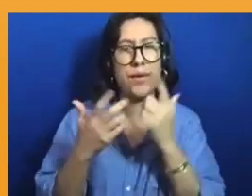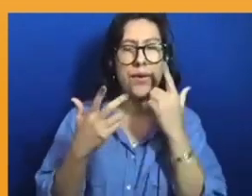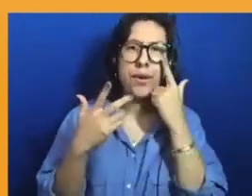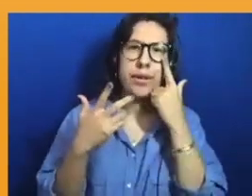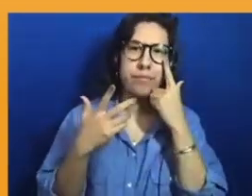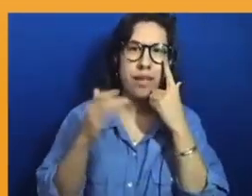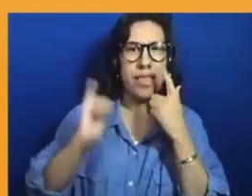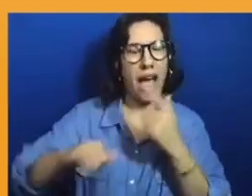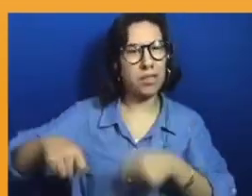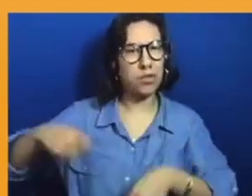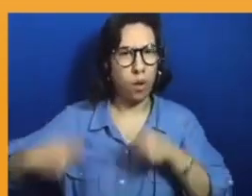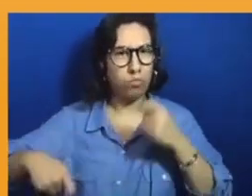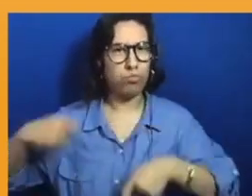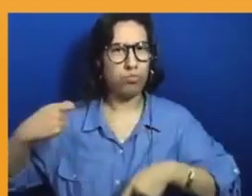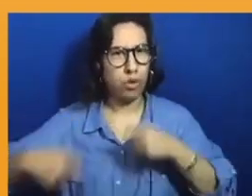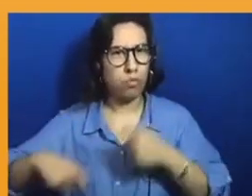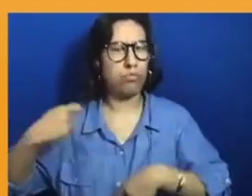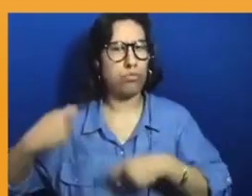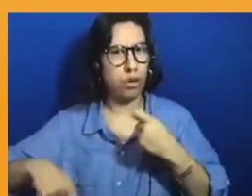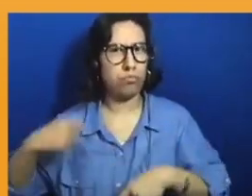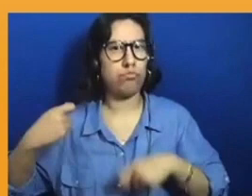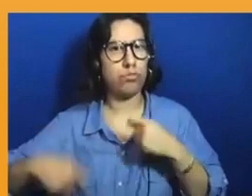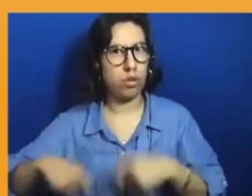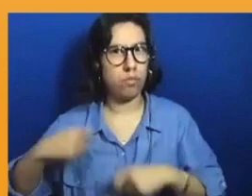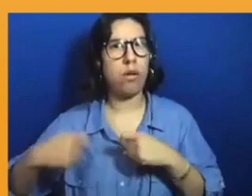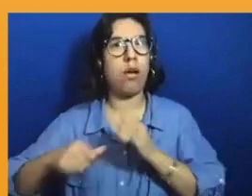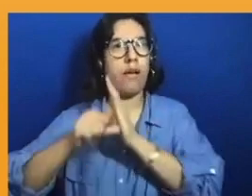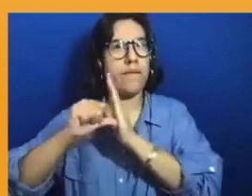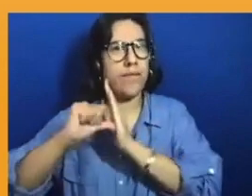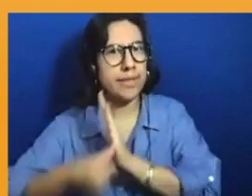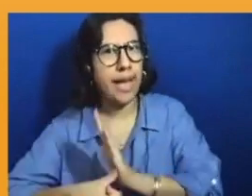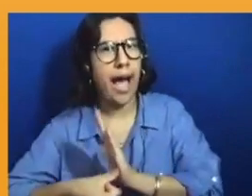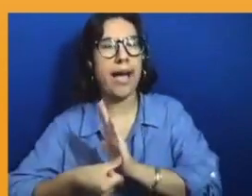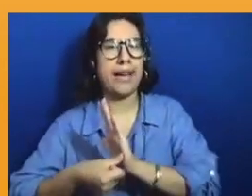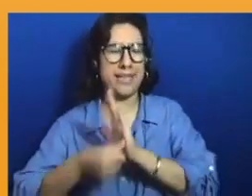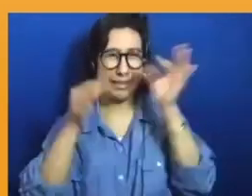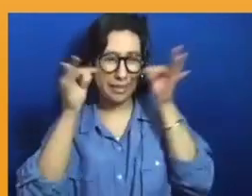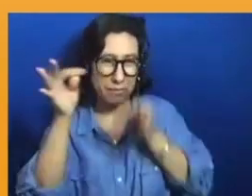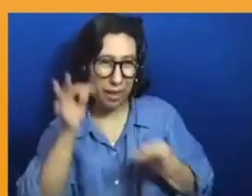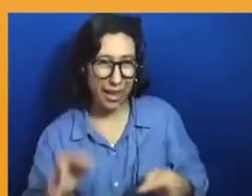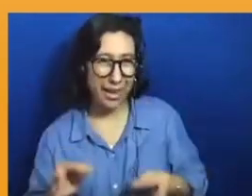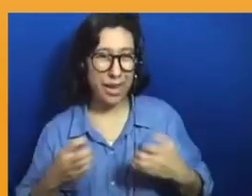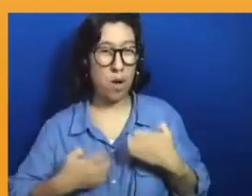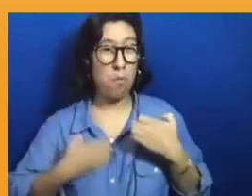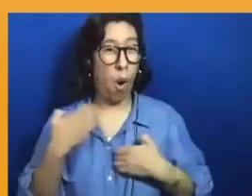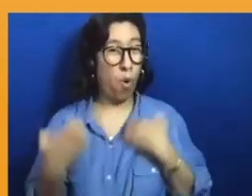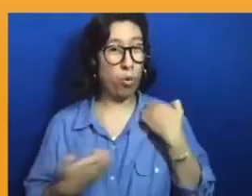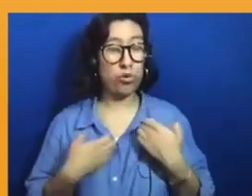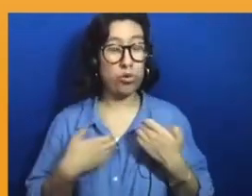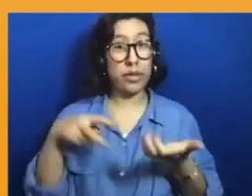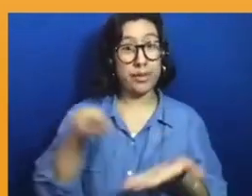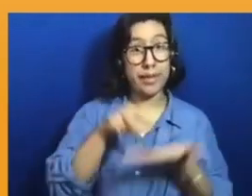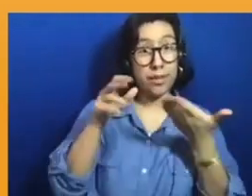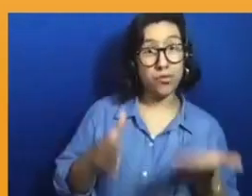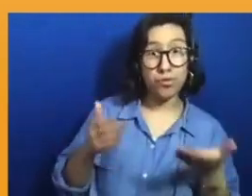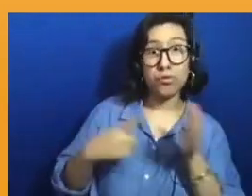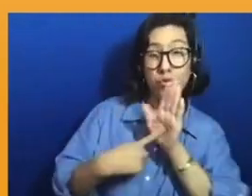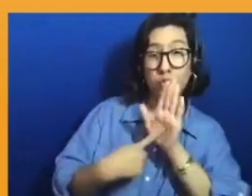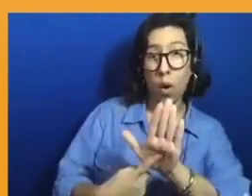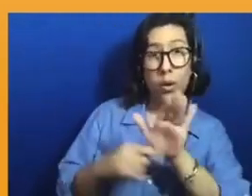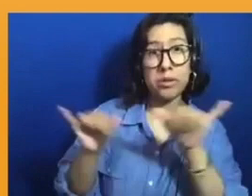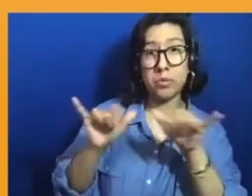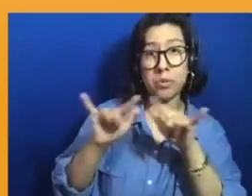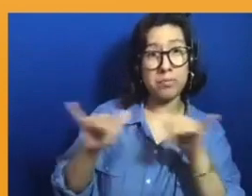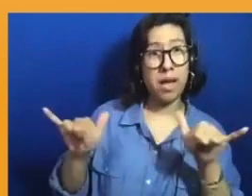that drumming can emphasize and articulate that emotion that the dancer is trying to show. So I